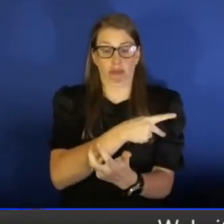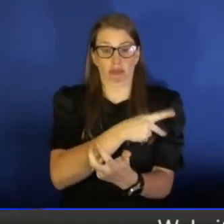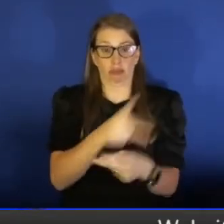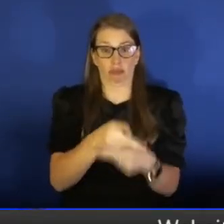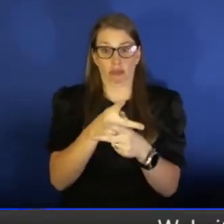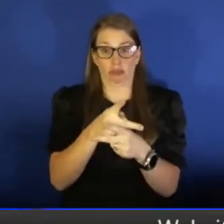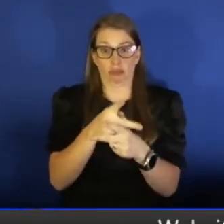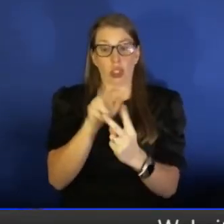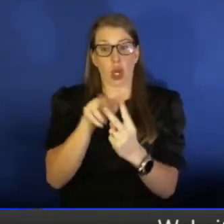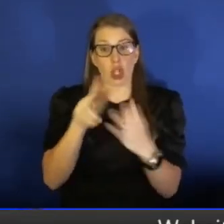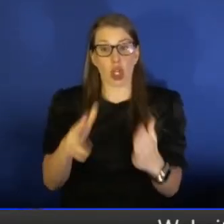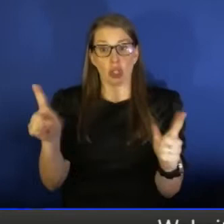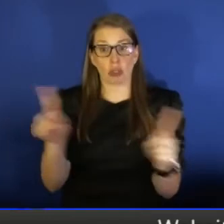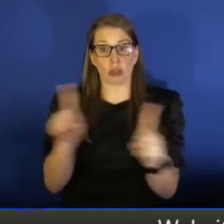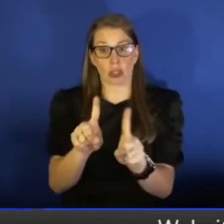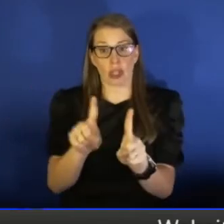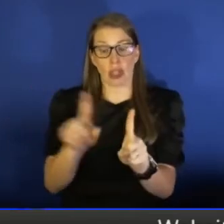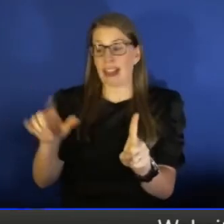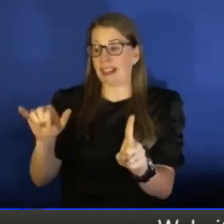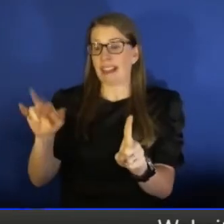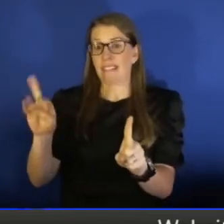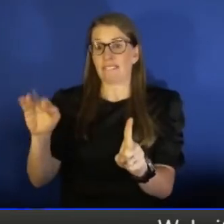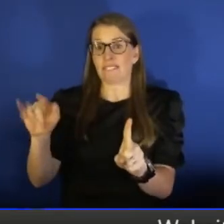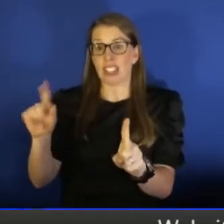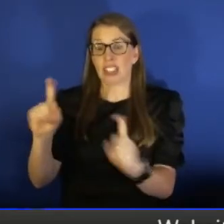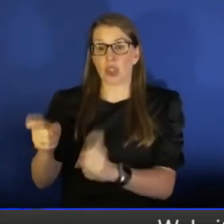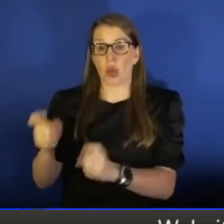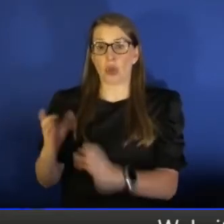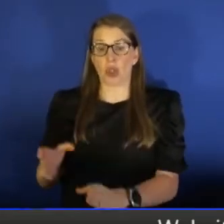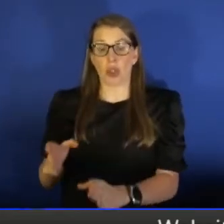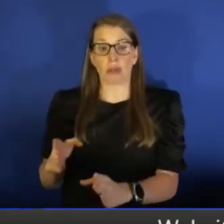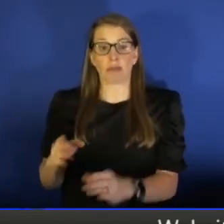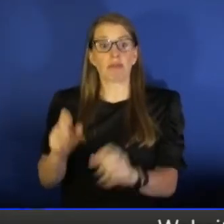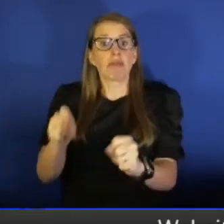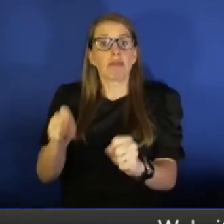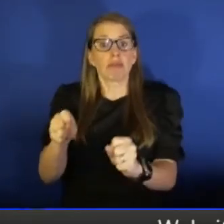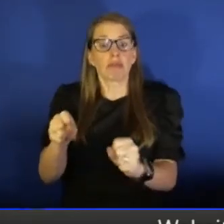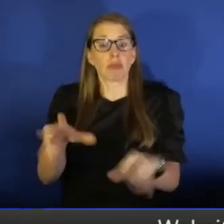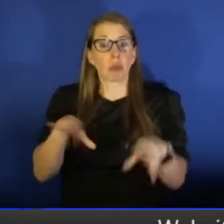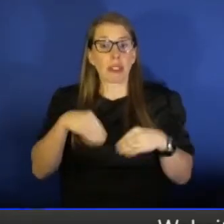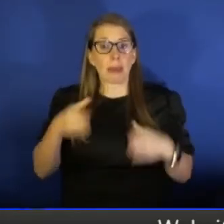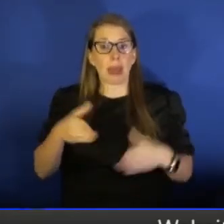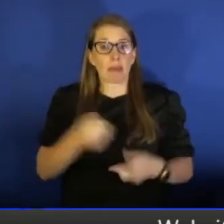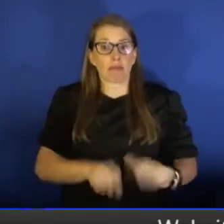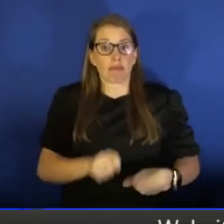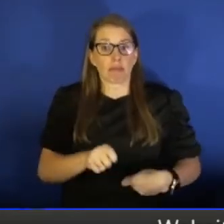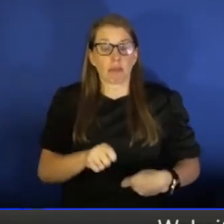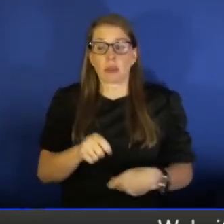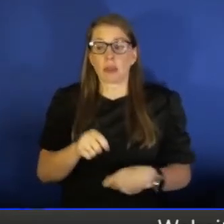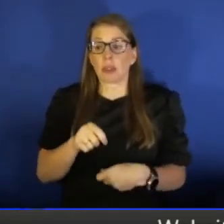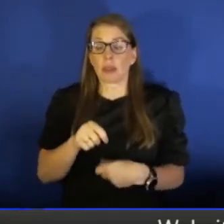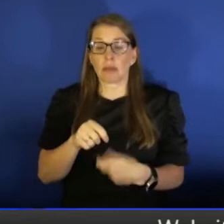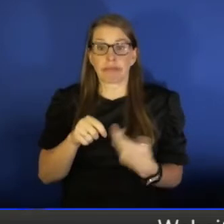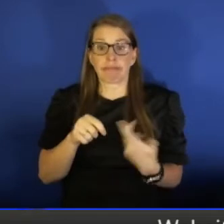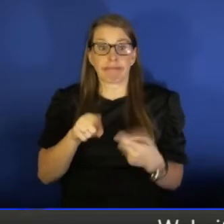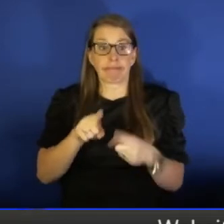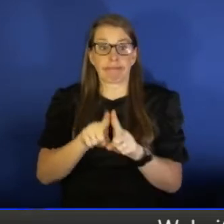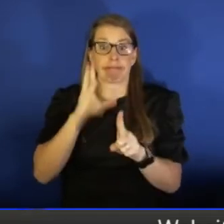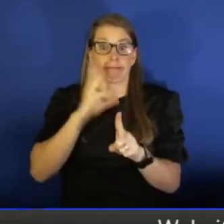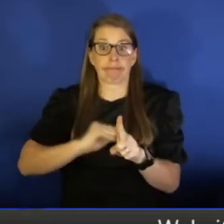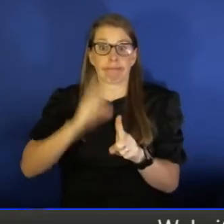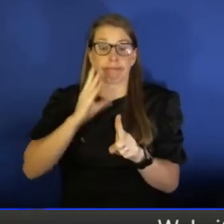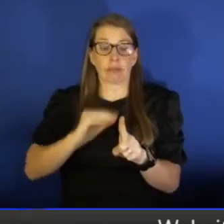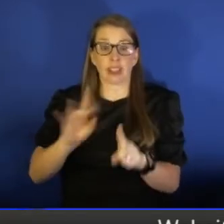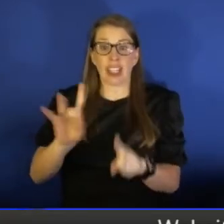partners, living donors, potential transplant recipients with someone who's been on that journey. And we have mentored 850 families